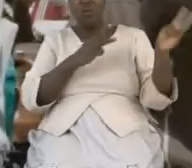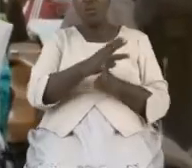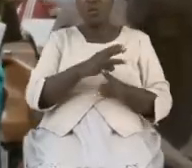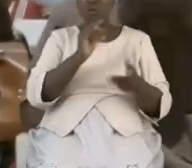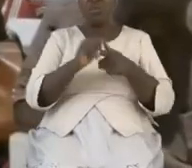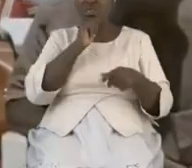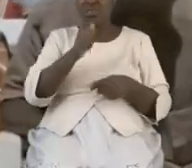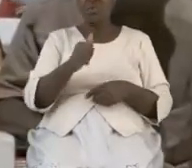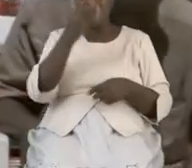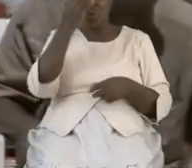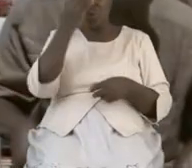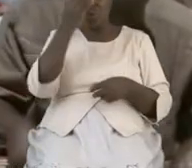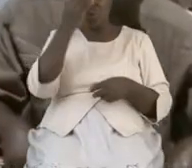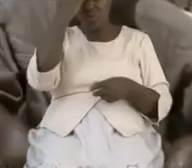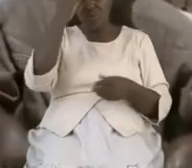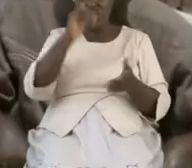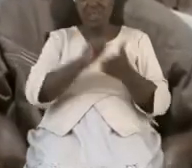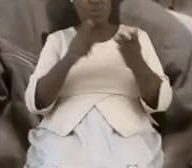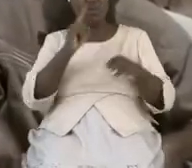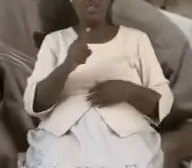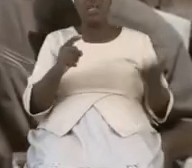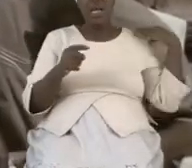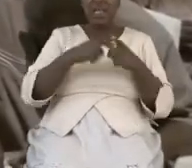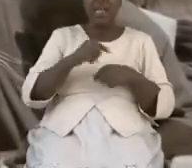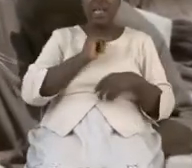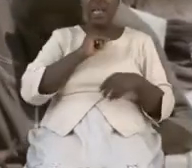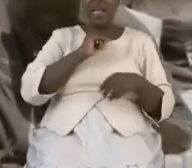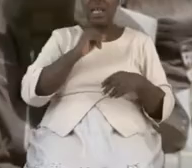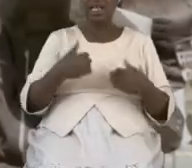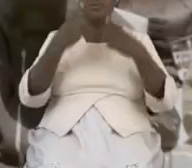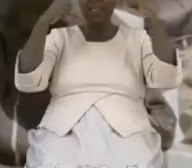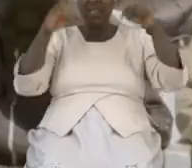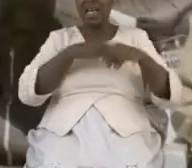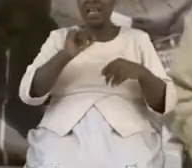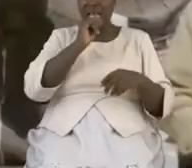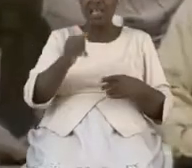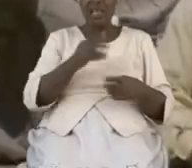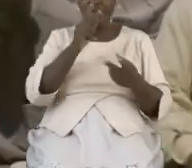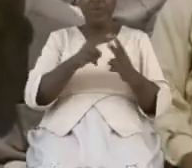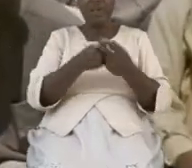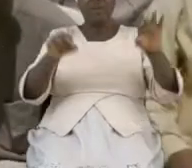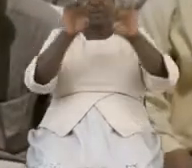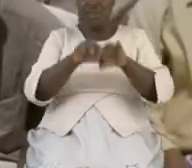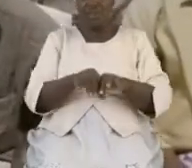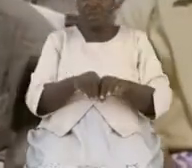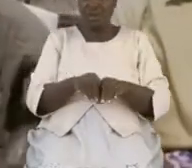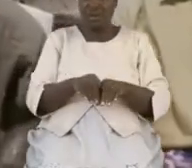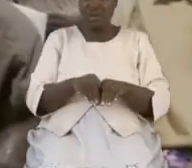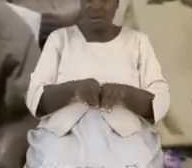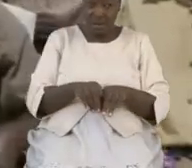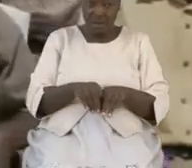I'm somebody, I've succeeded, I'm significant. Ye